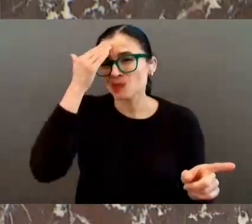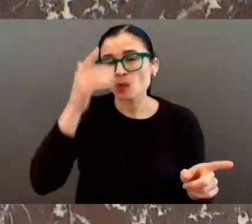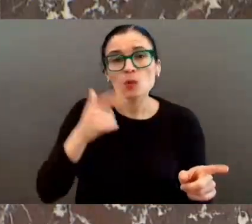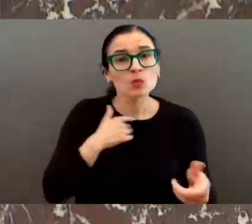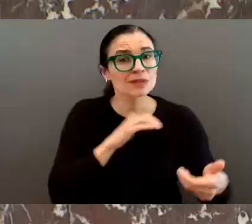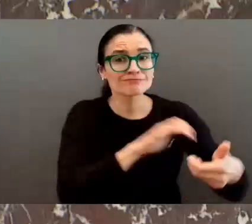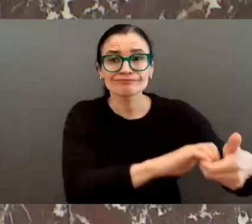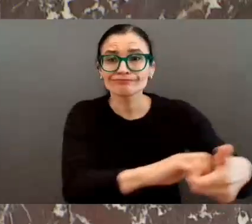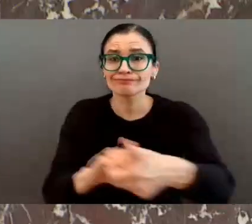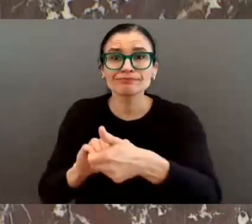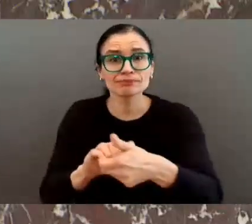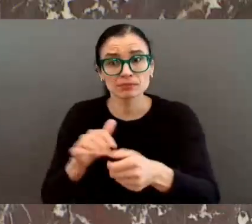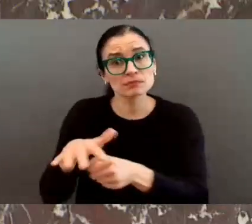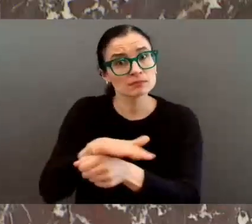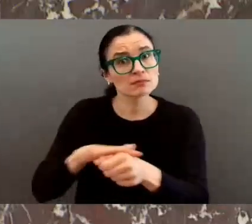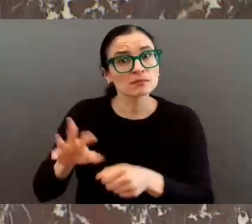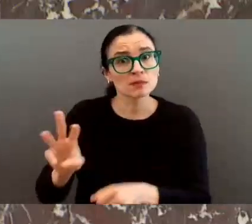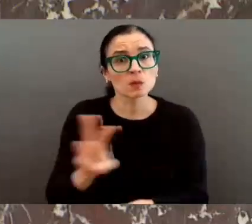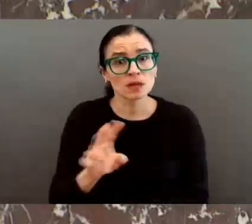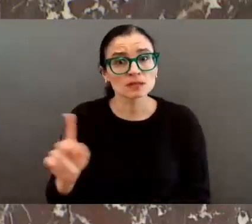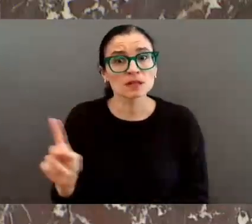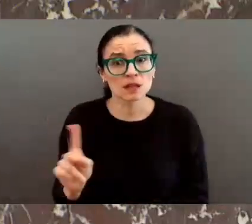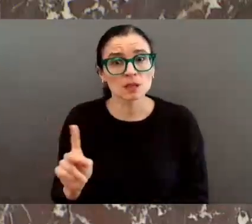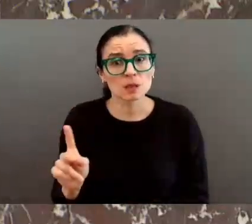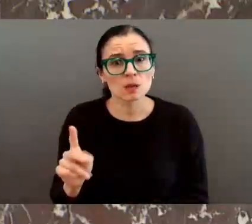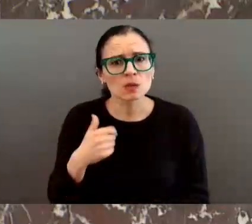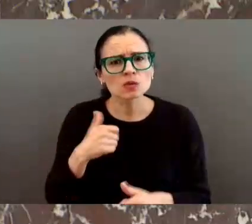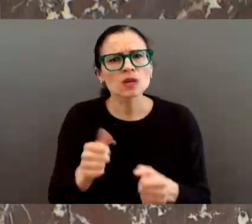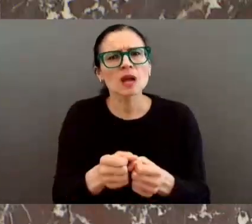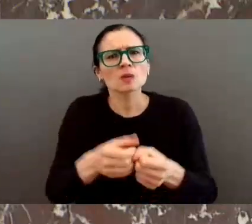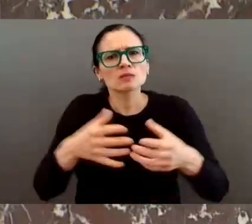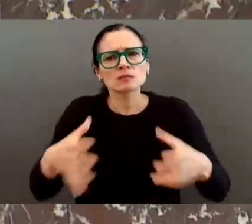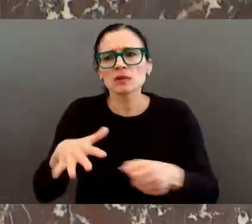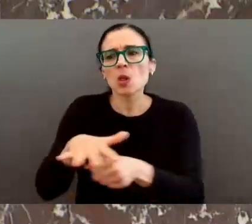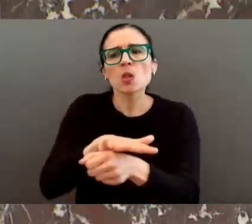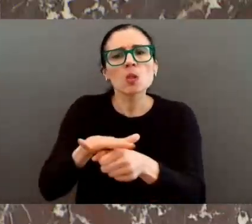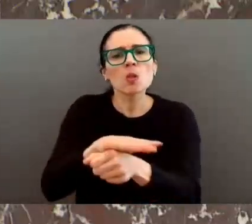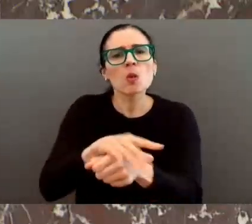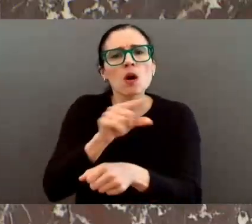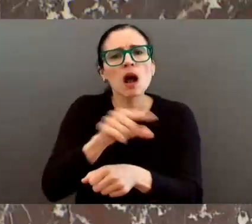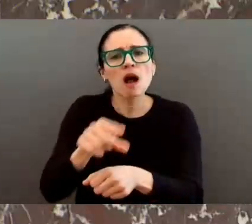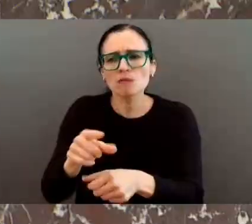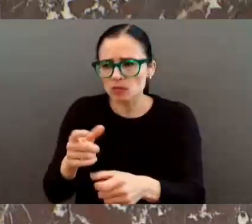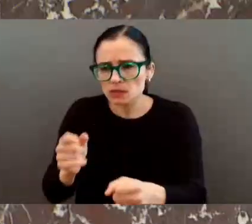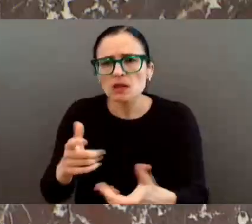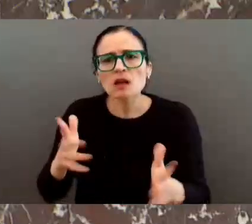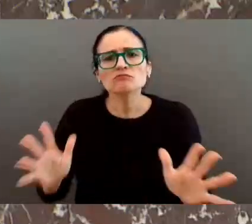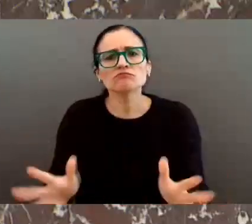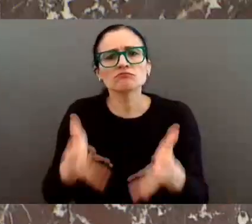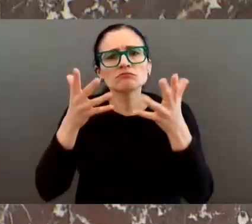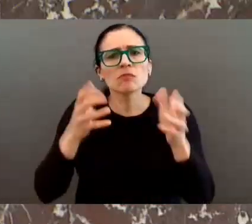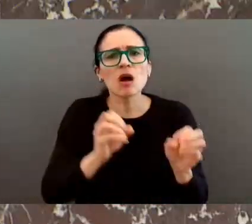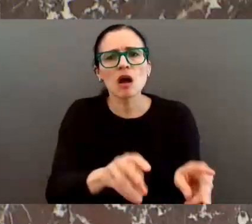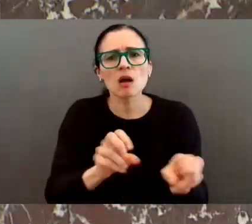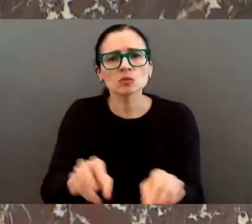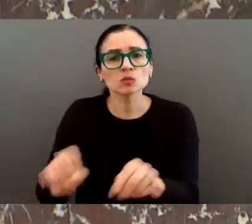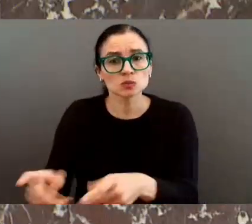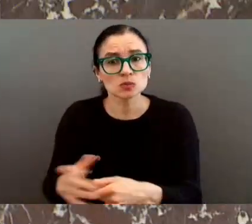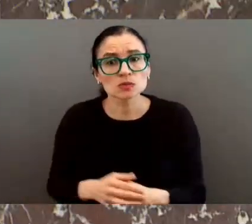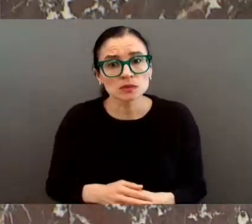opportunities, both some sites that are wet, as the member has replied, and some that are dry, because we know the needs are different for individuals.